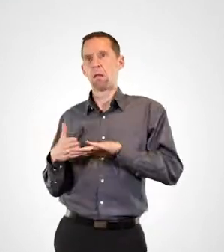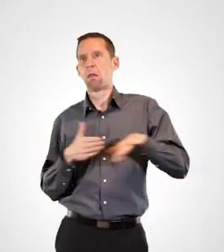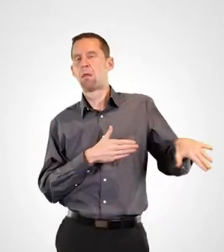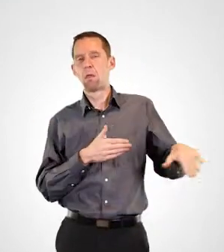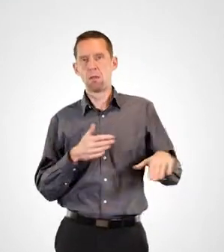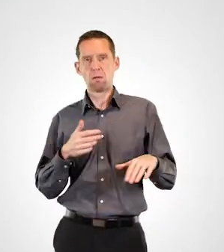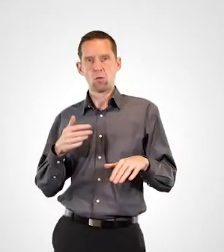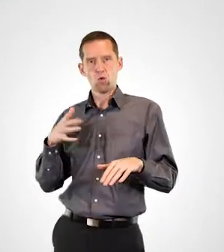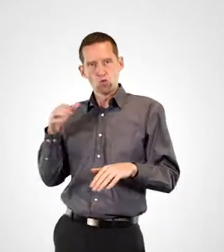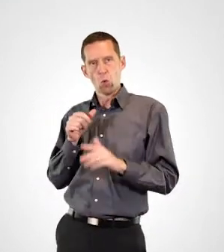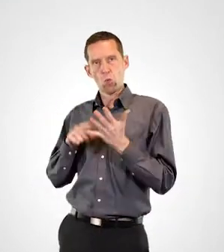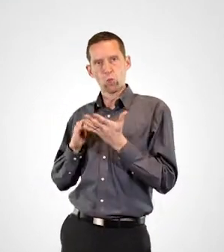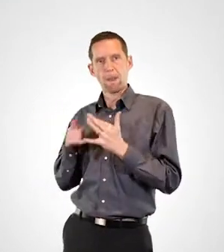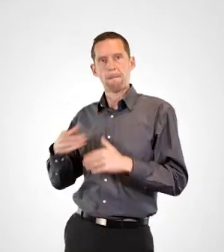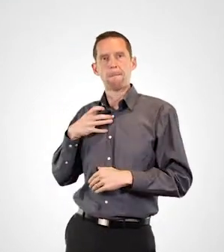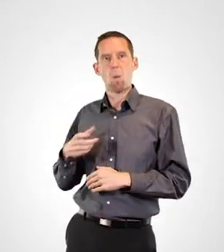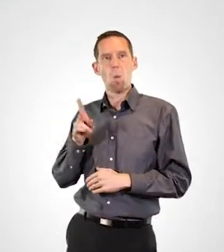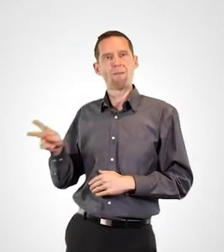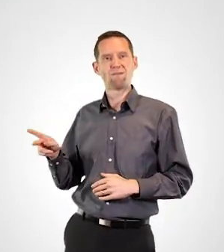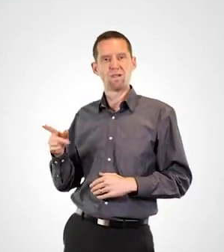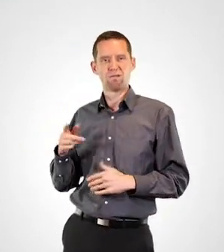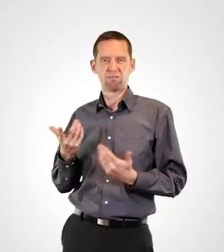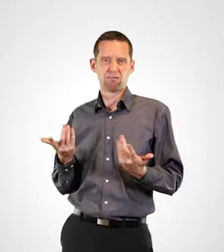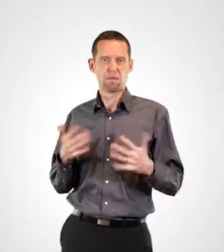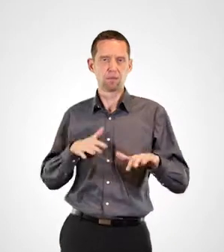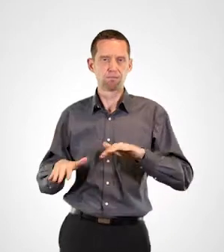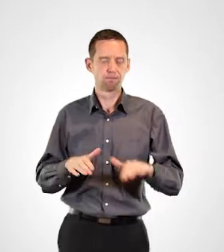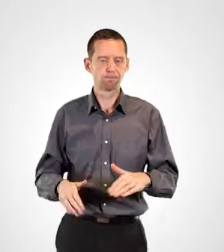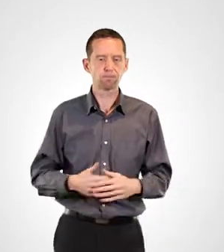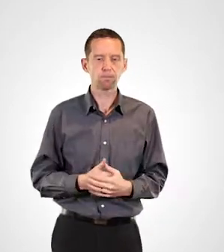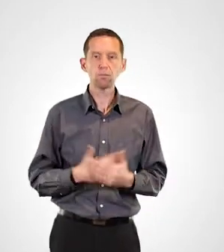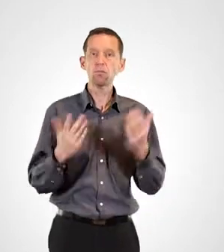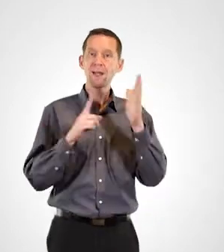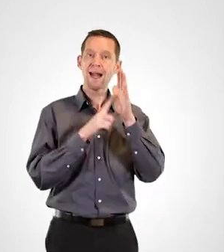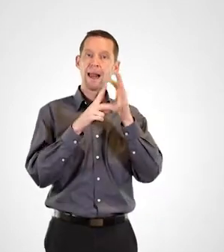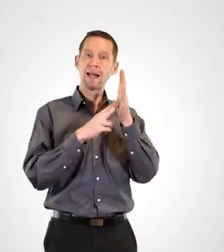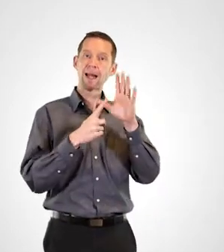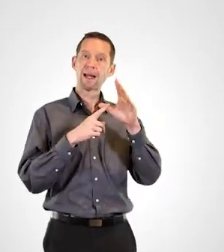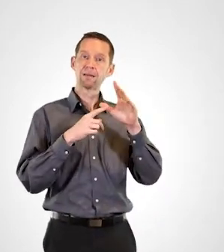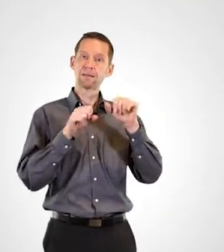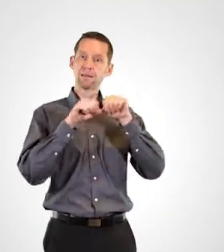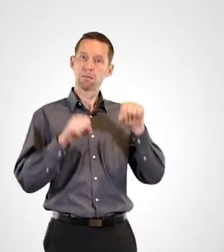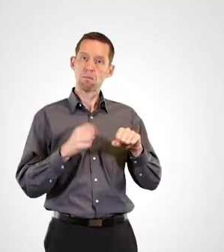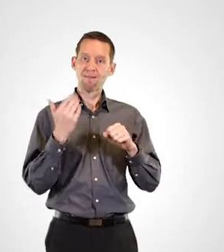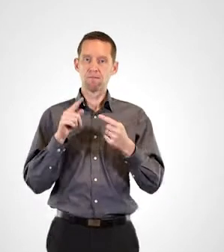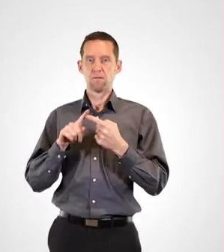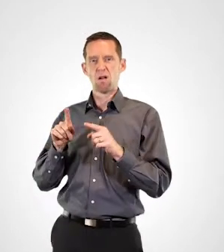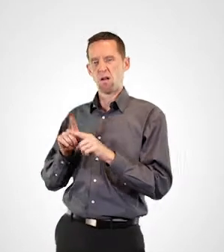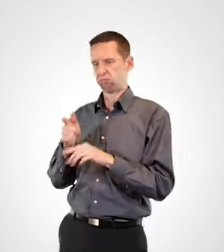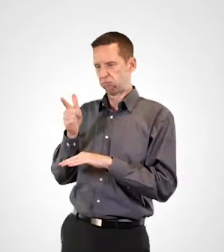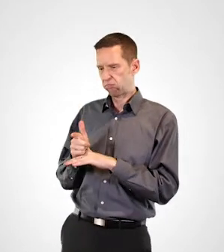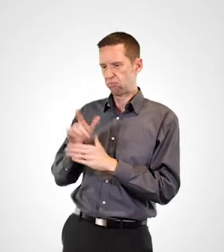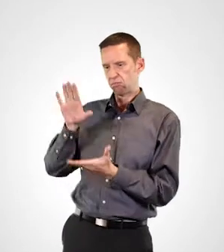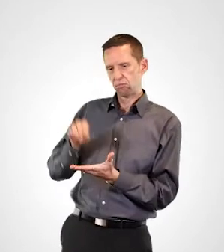them maybe to the extent that we probably should have been. So the LENA system consists of a few different pieces. There's the recording